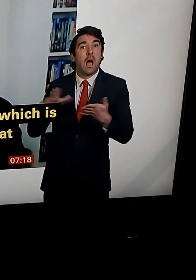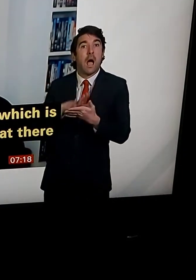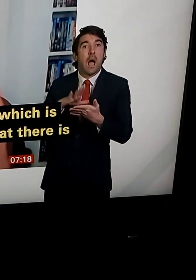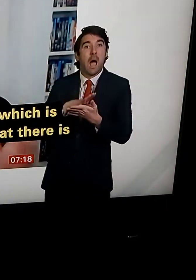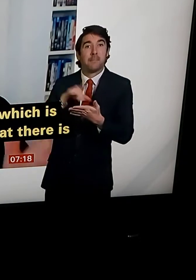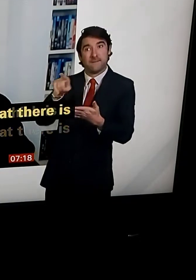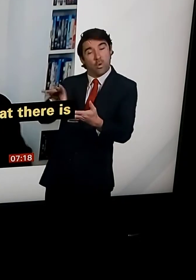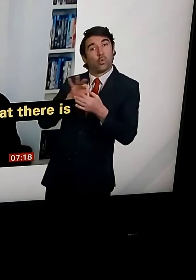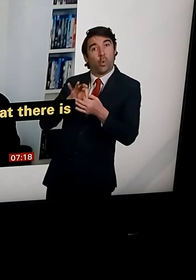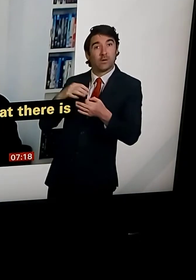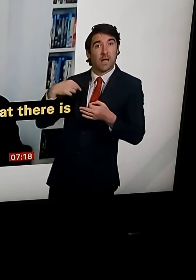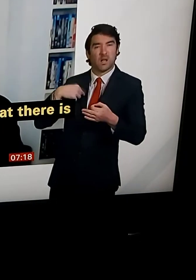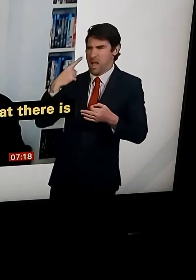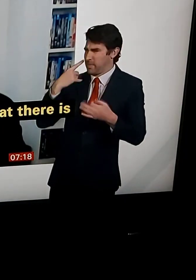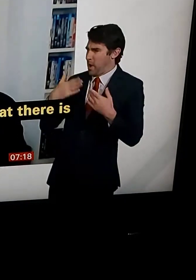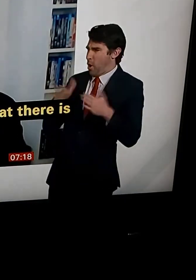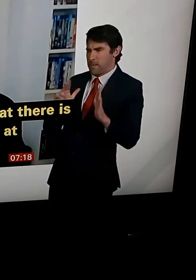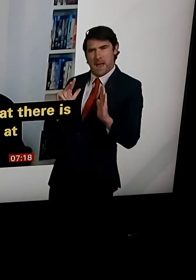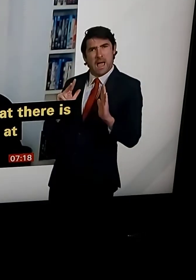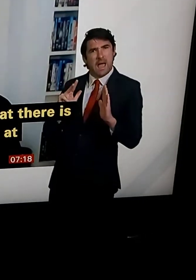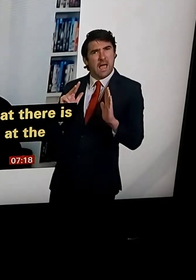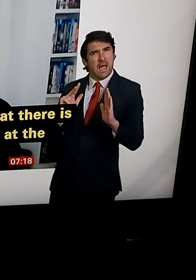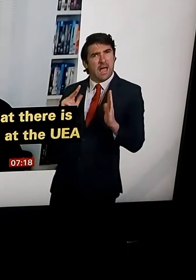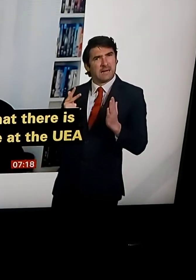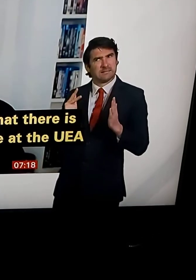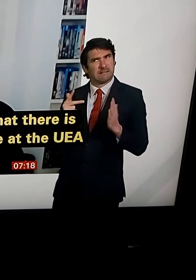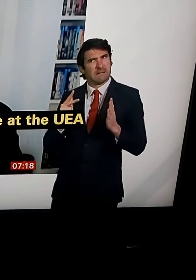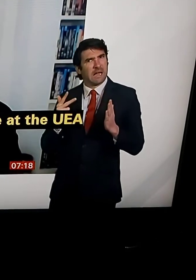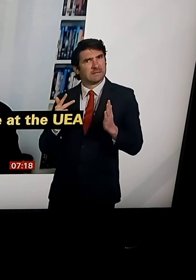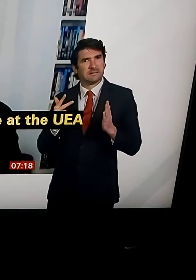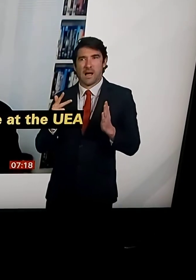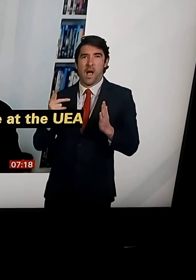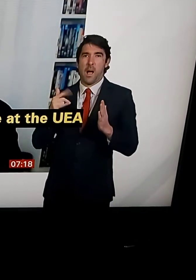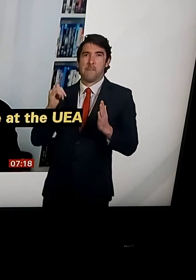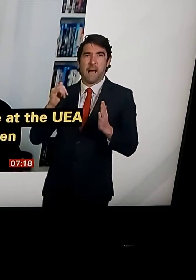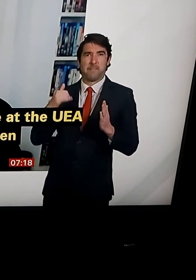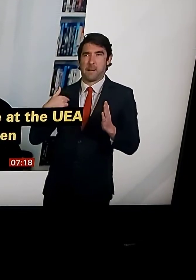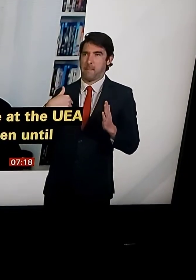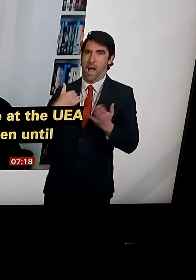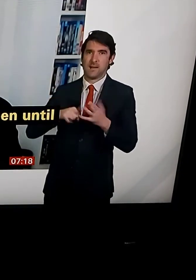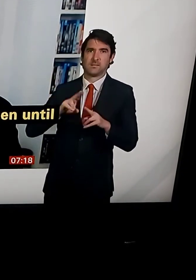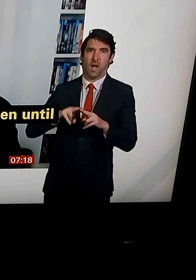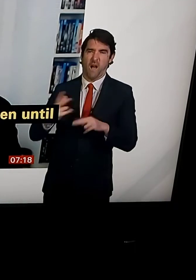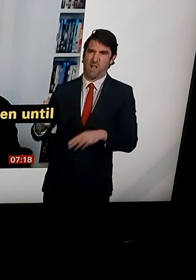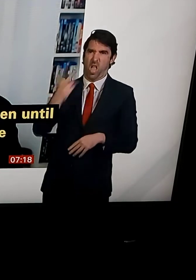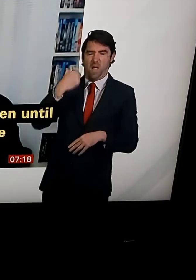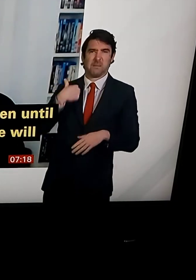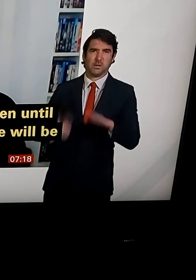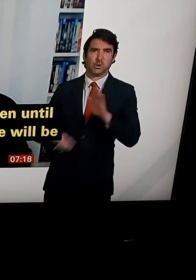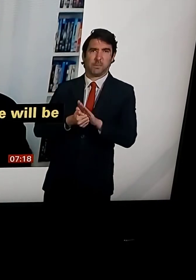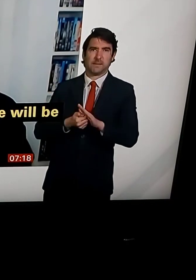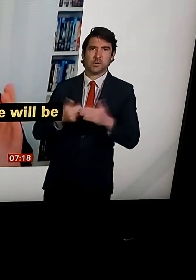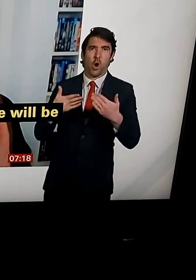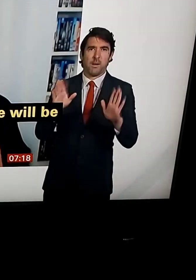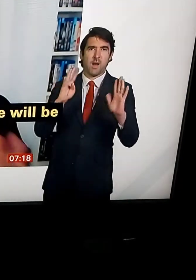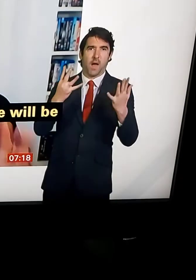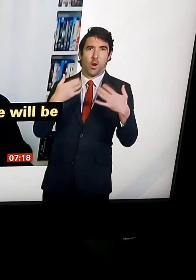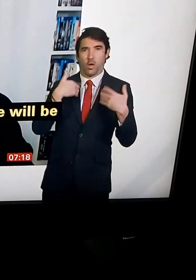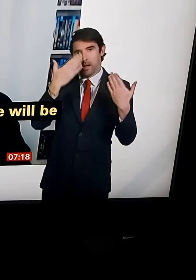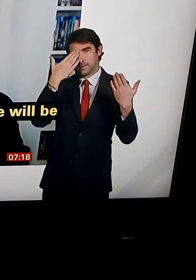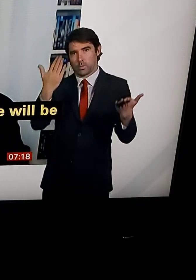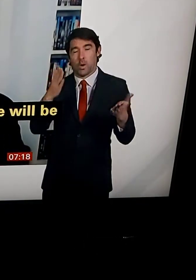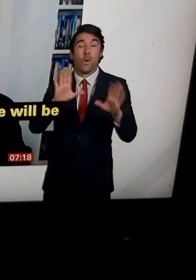But, we would be happy to hear from people who've got good grades, and we're not in the business. I mean, ministers were